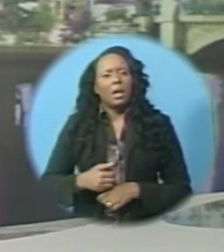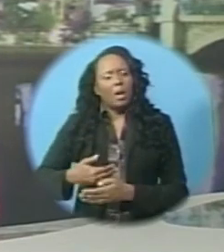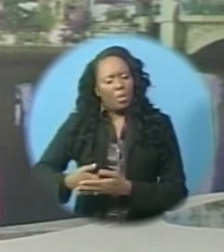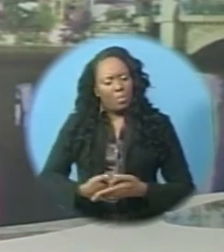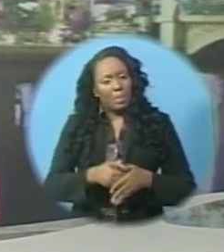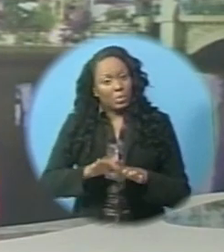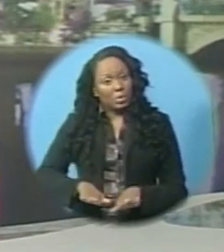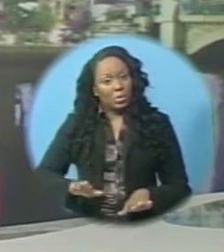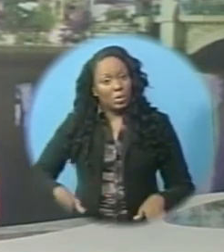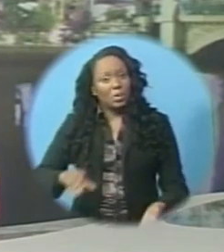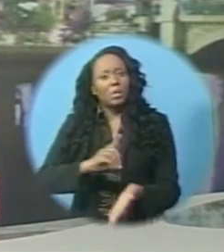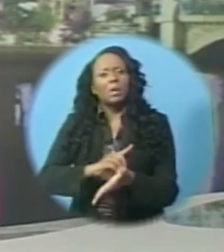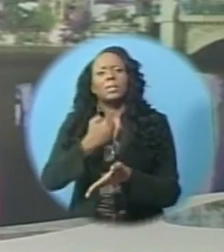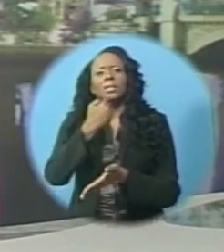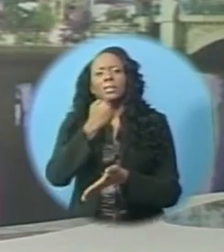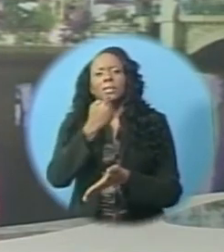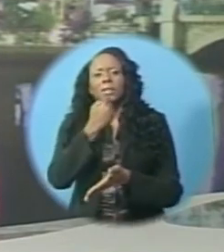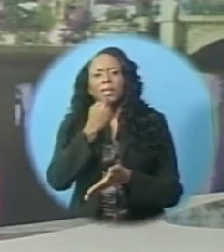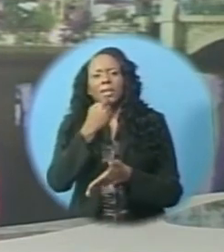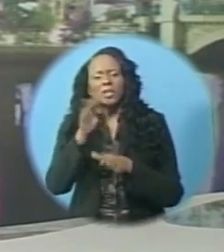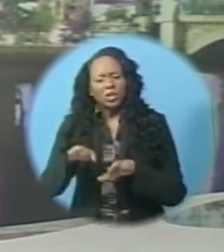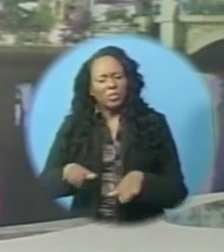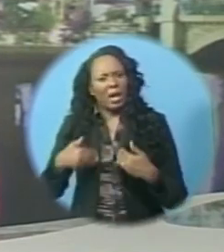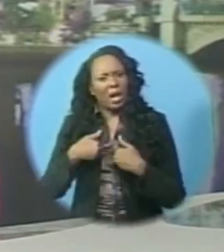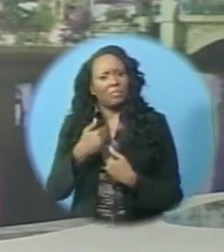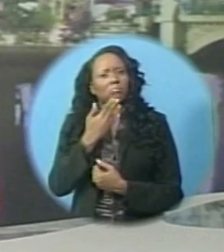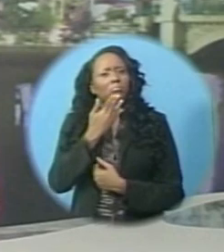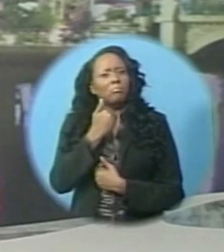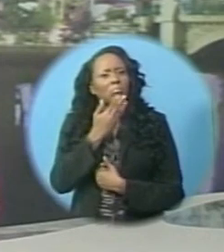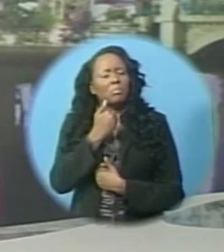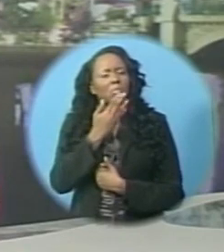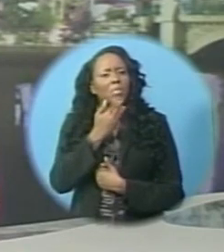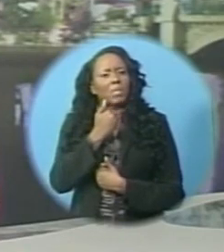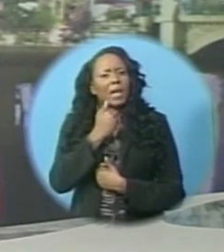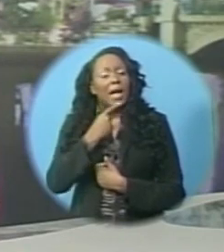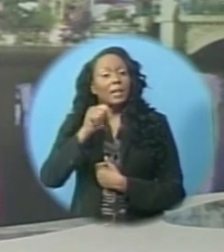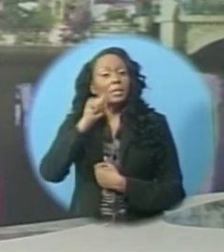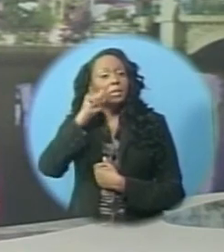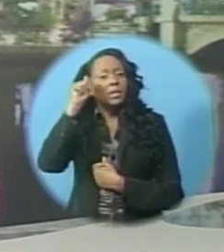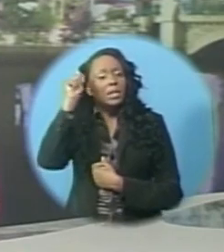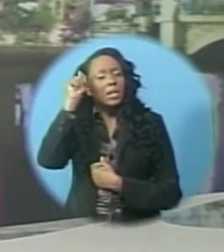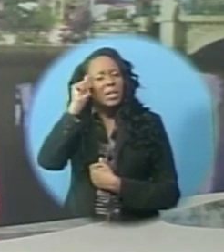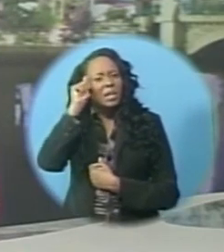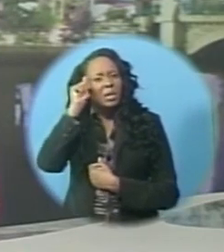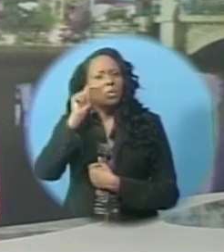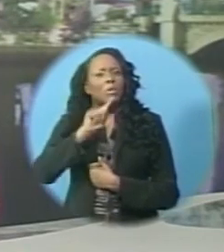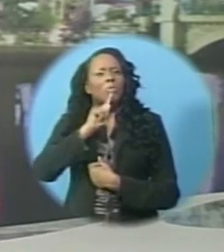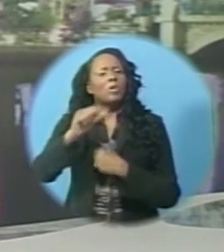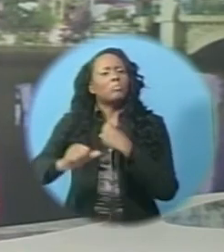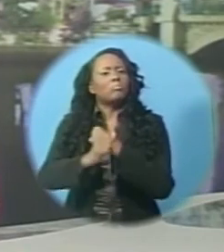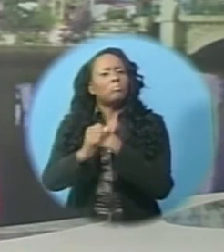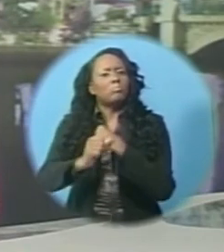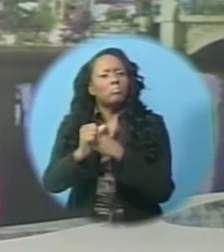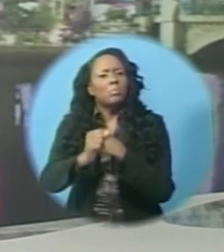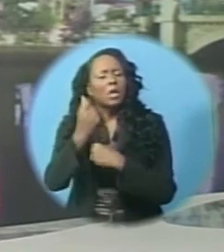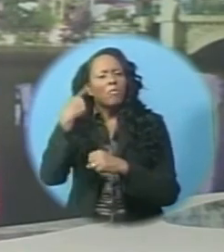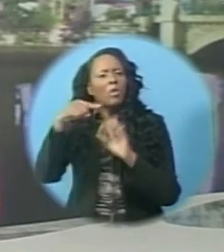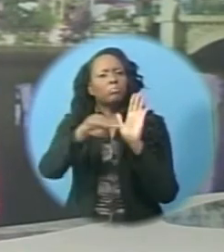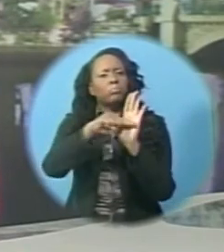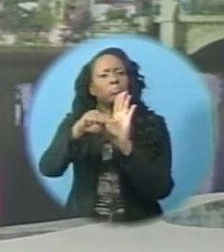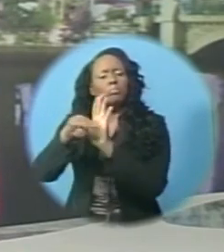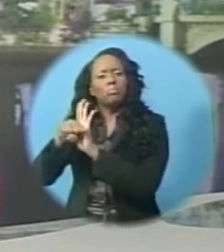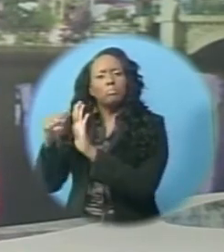She says a diagnosis of diabetes can place children and adolescents at greater risk for negative psychological